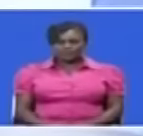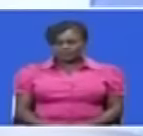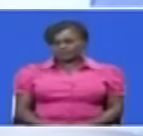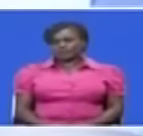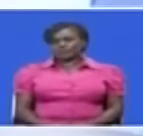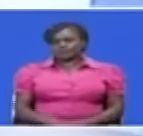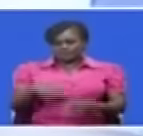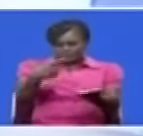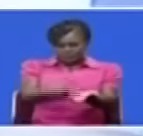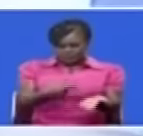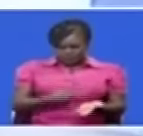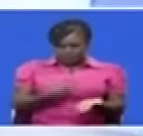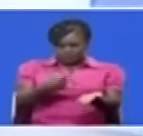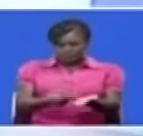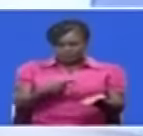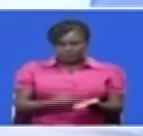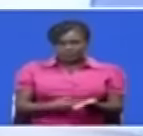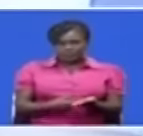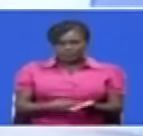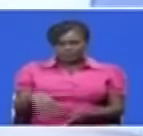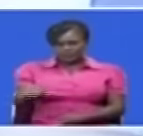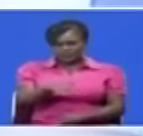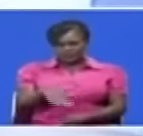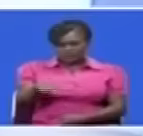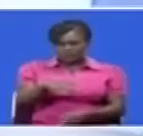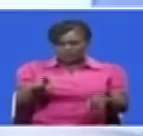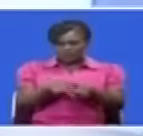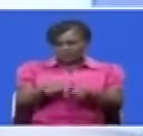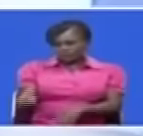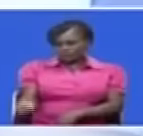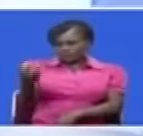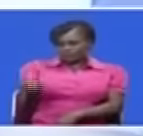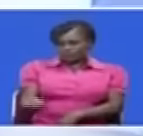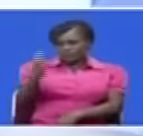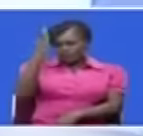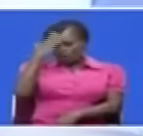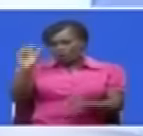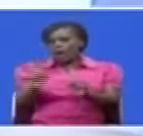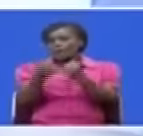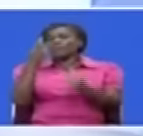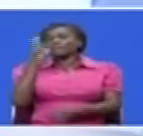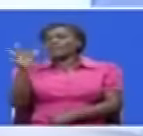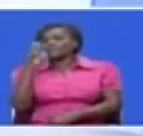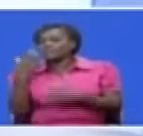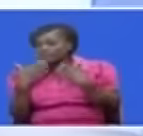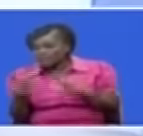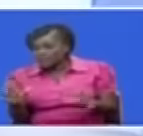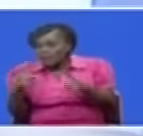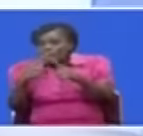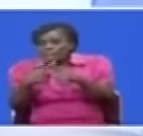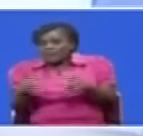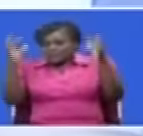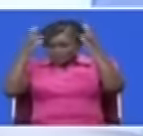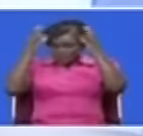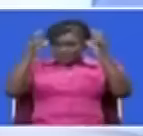All right. Now, discussing wider regional trends with respect to terrorism, we know what's been happening in Paris, but of course, there have been some